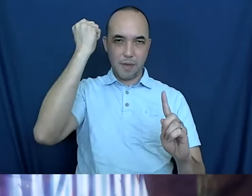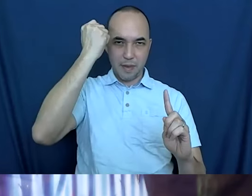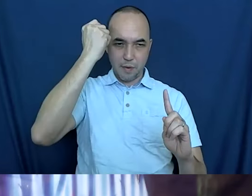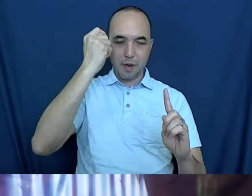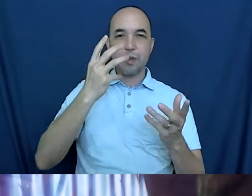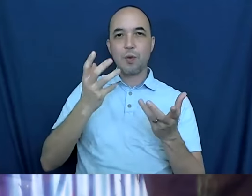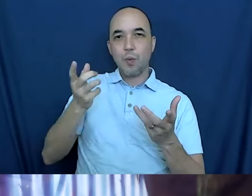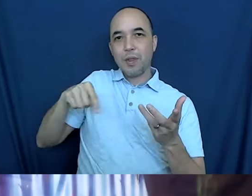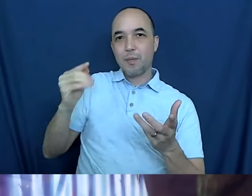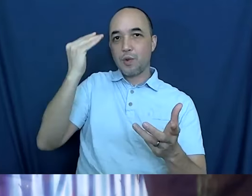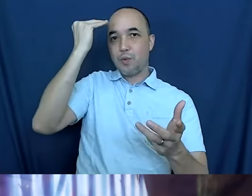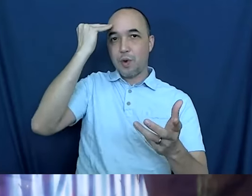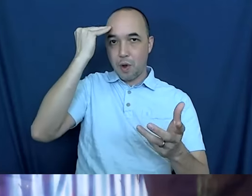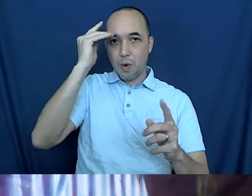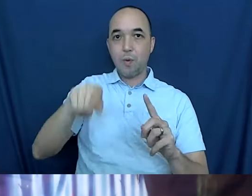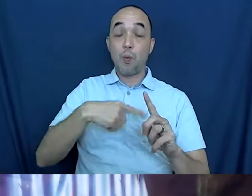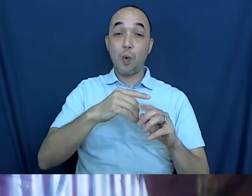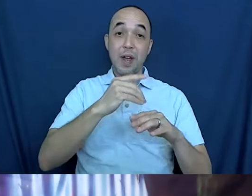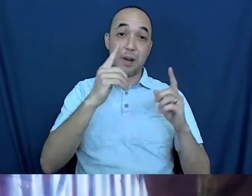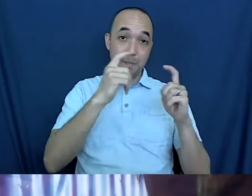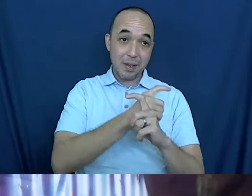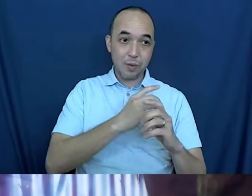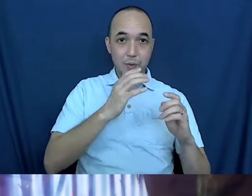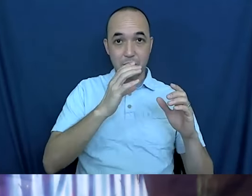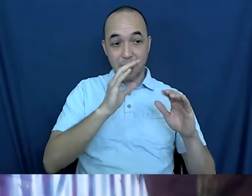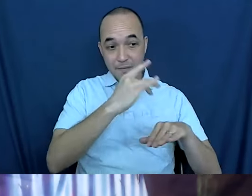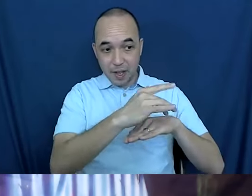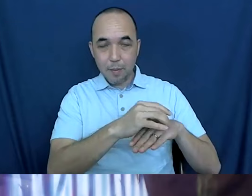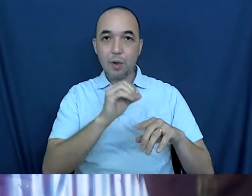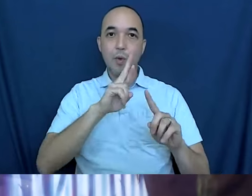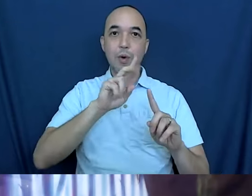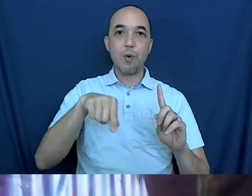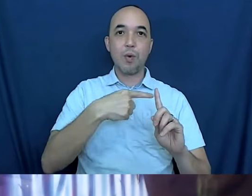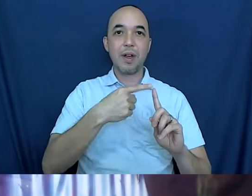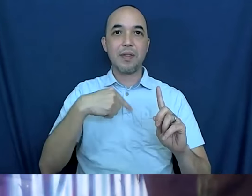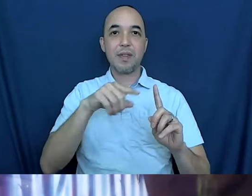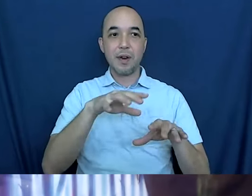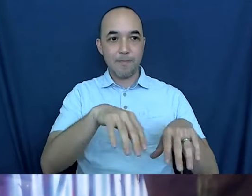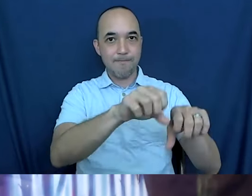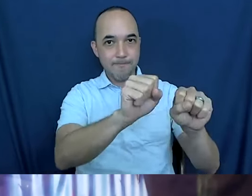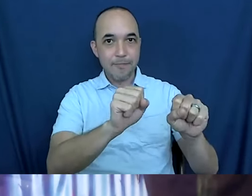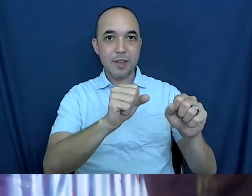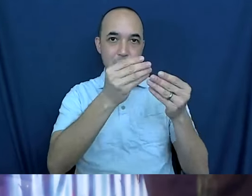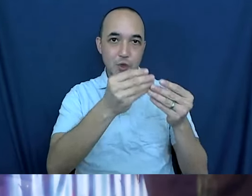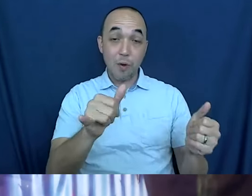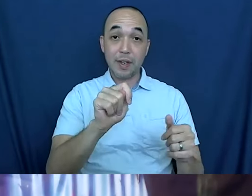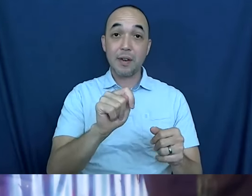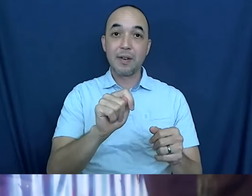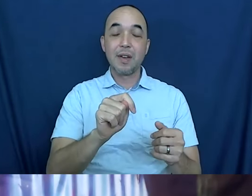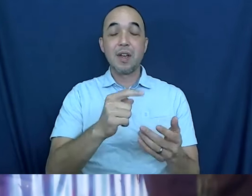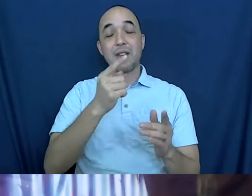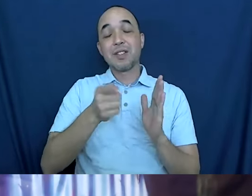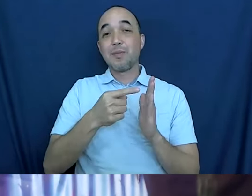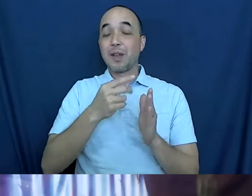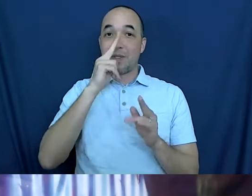puzzle or when there are puzzles available. I mean, it's always fun to spontaneously discover one just because it happens to